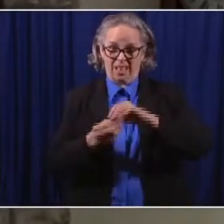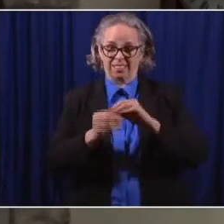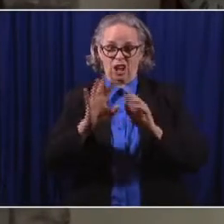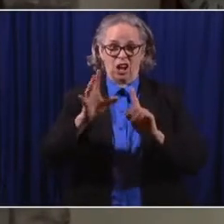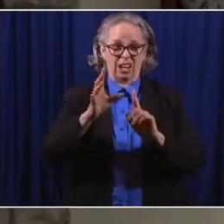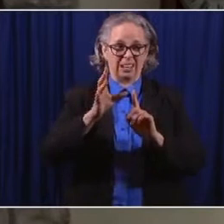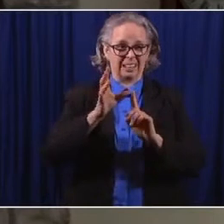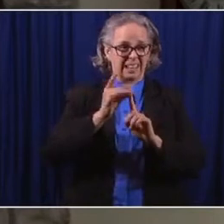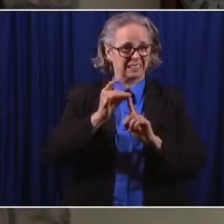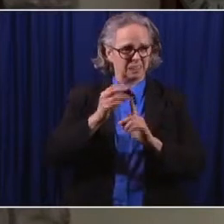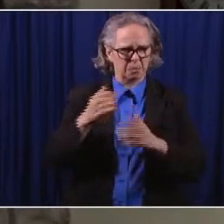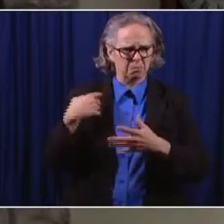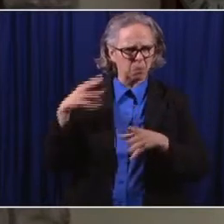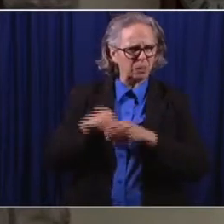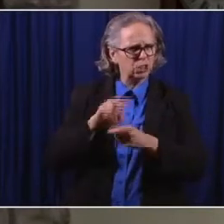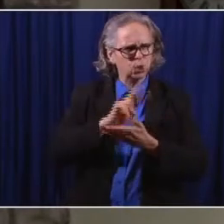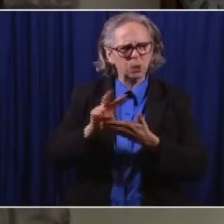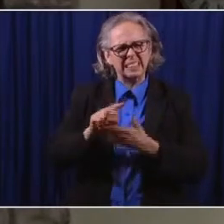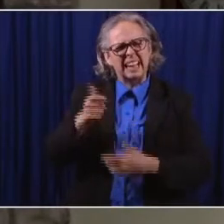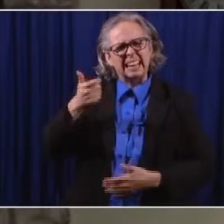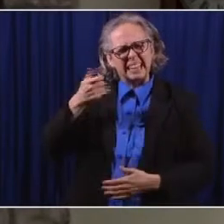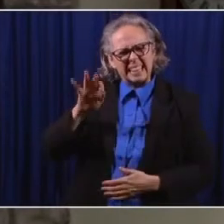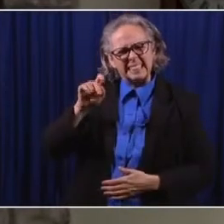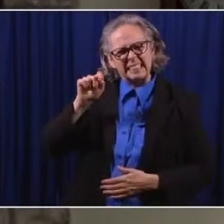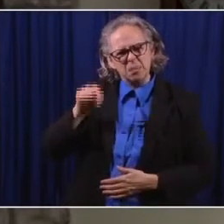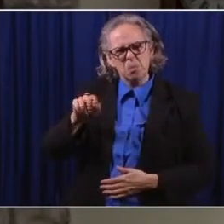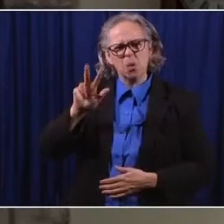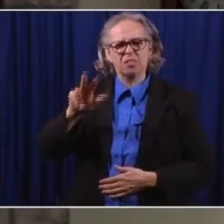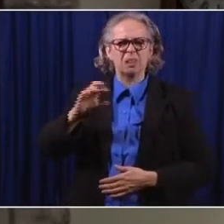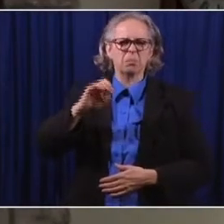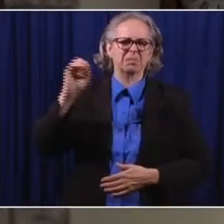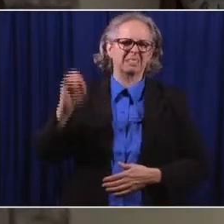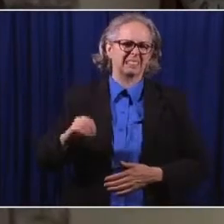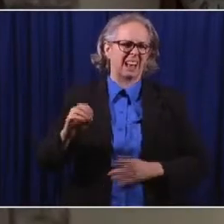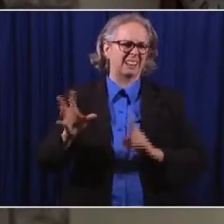That's 1,191 new cases in 2 weeks compared to